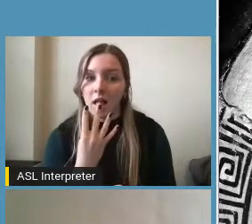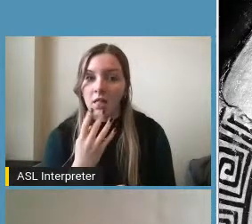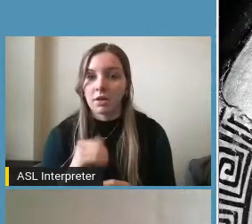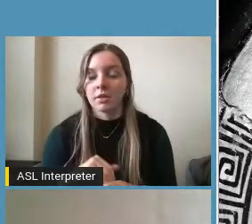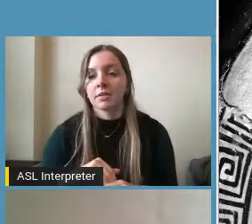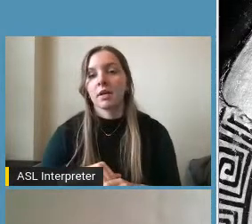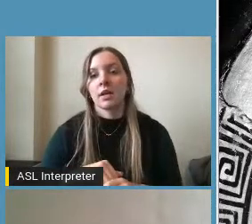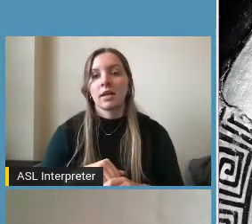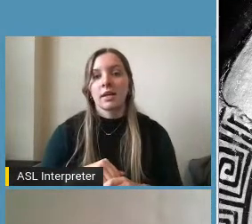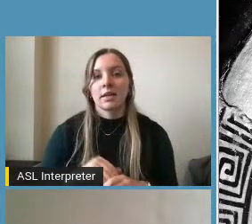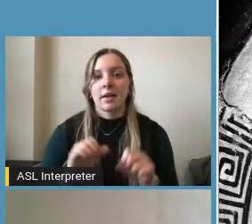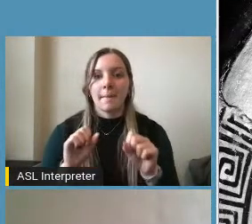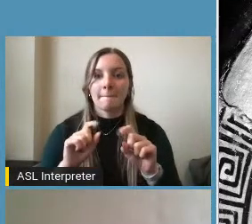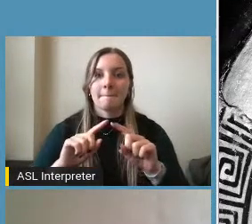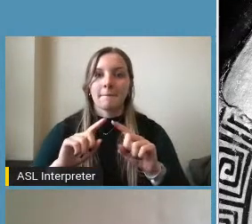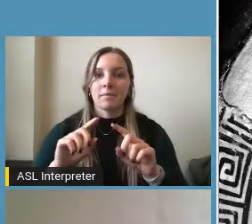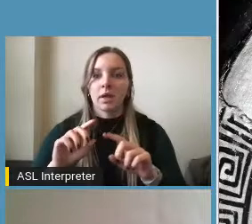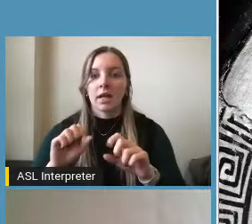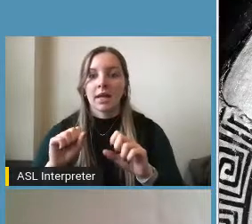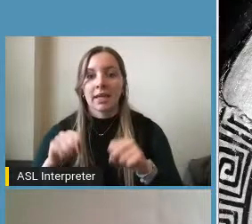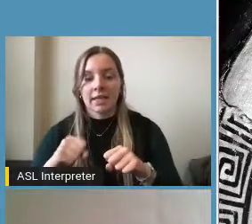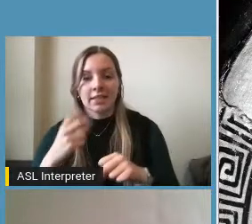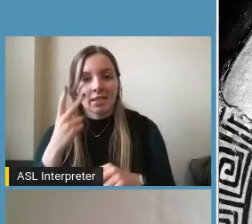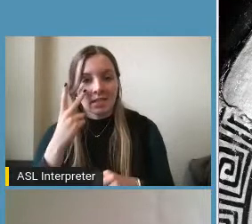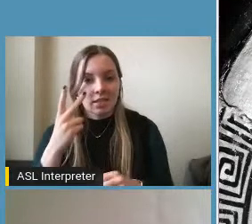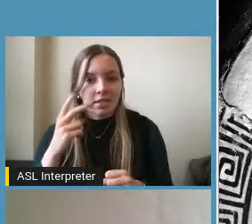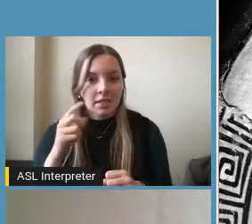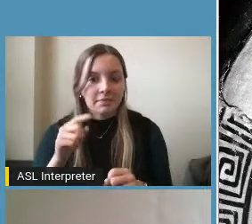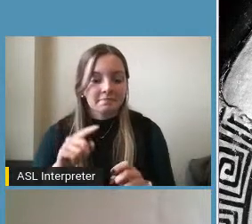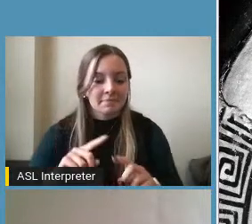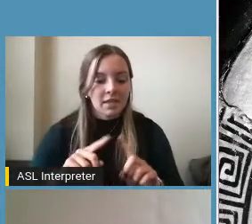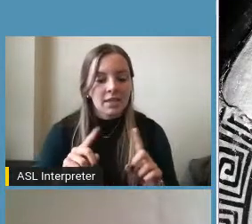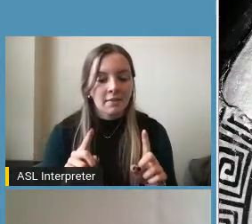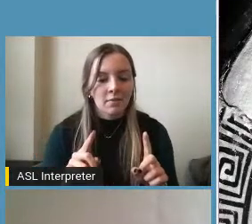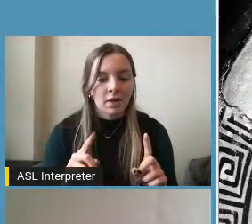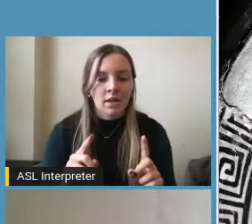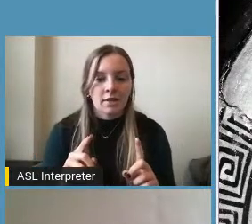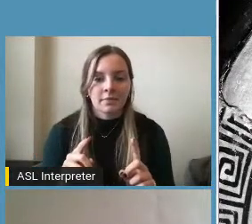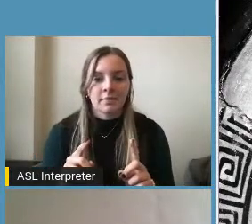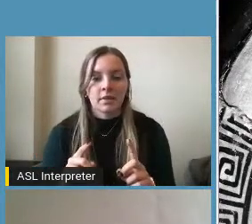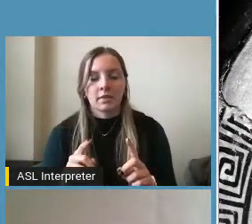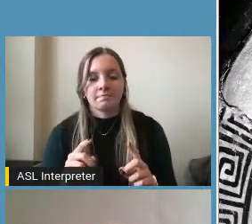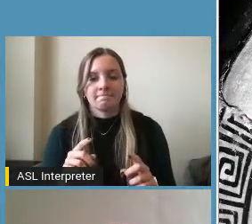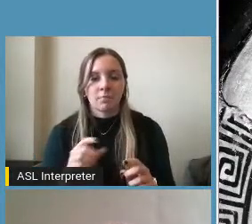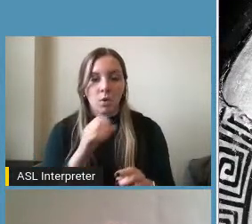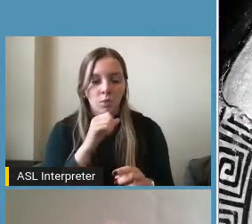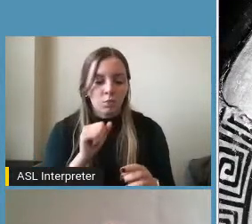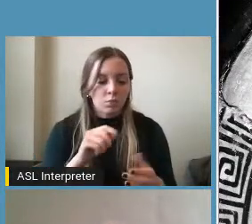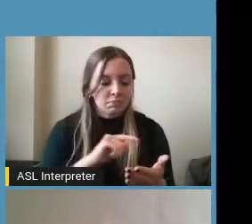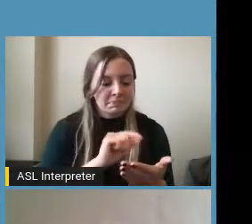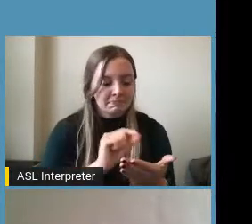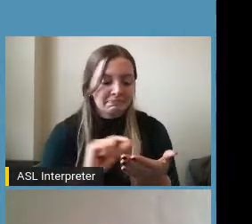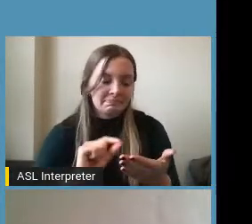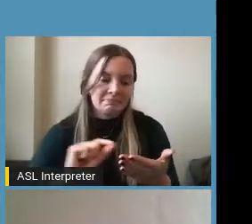of the original design, including in the garment here and along the arm and so forth.